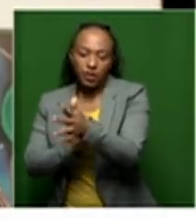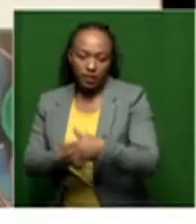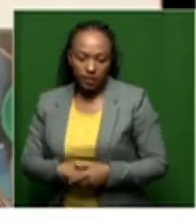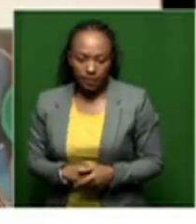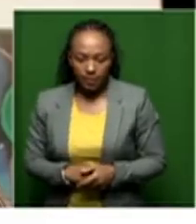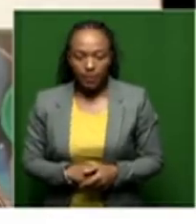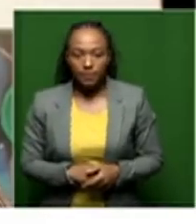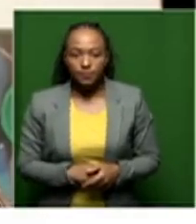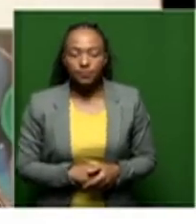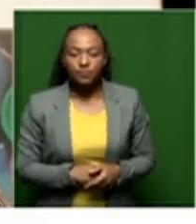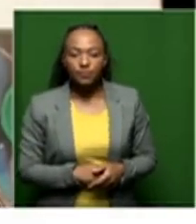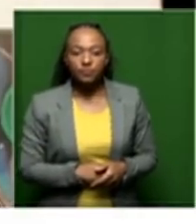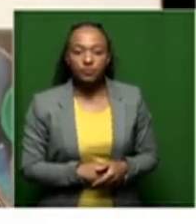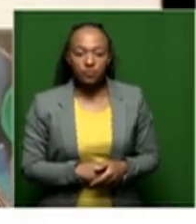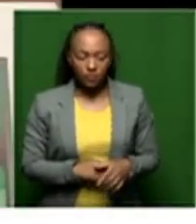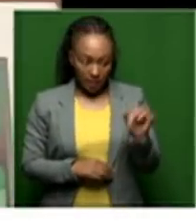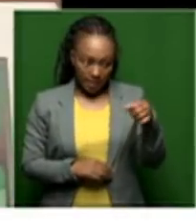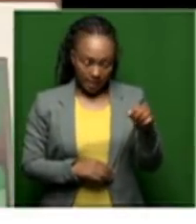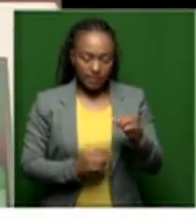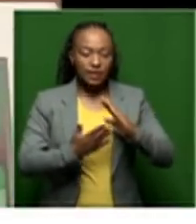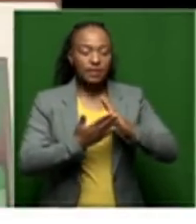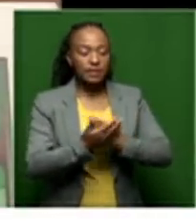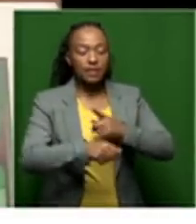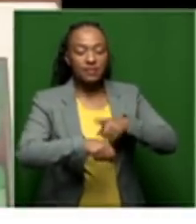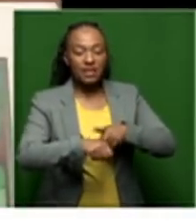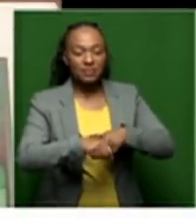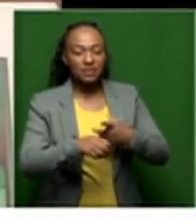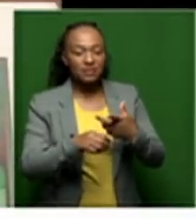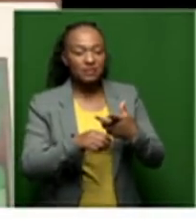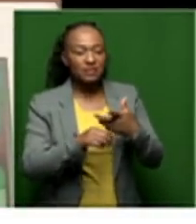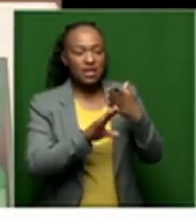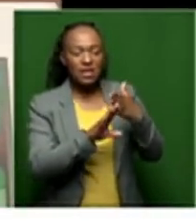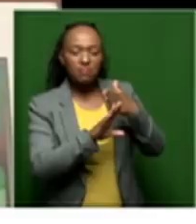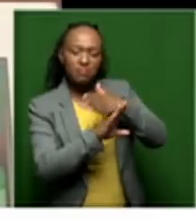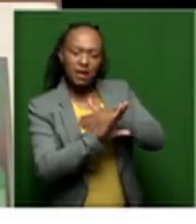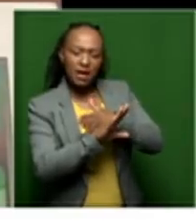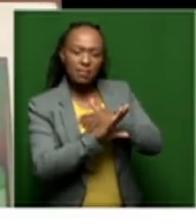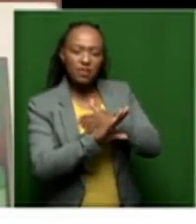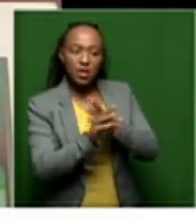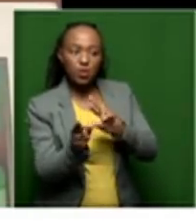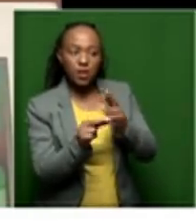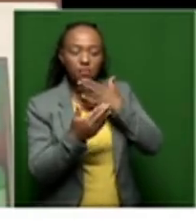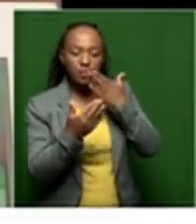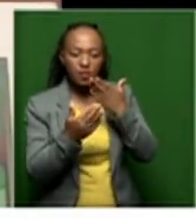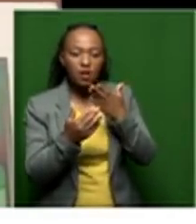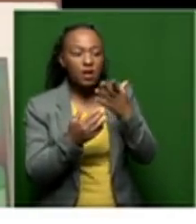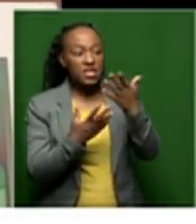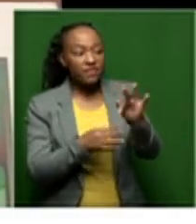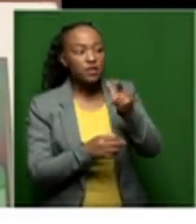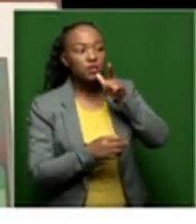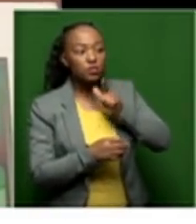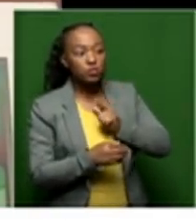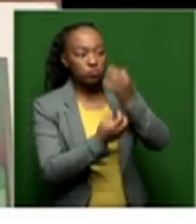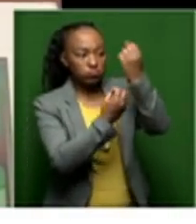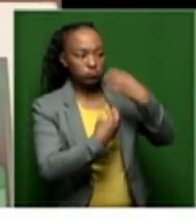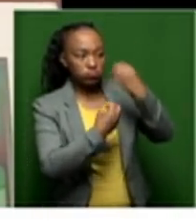Yes, but at the same time, some of them are in preparatory stage. What we were encouraged about yesterday is